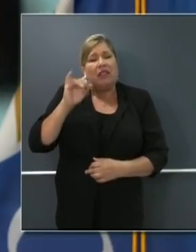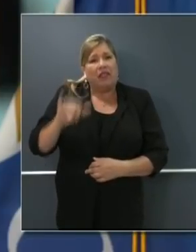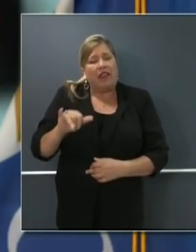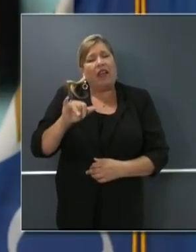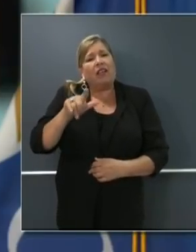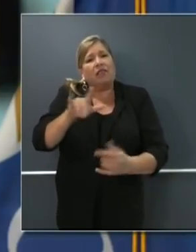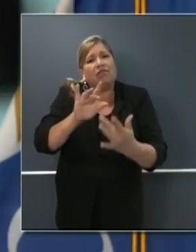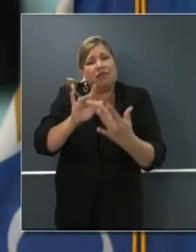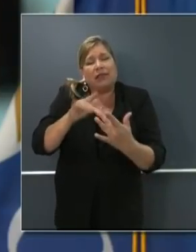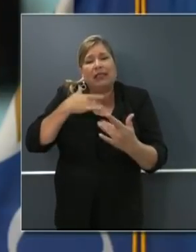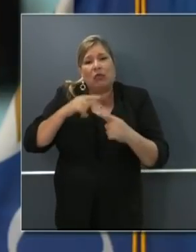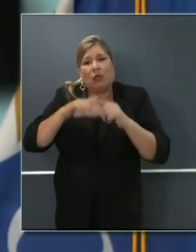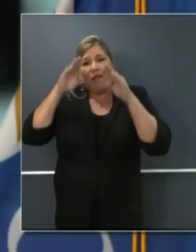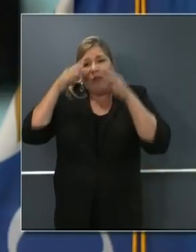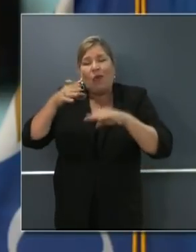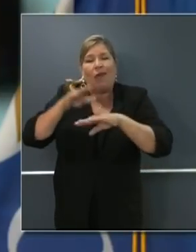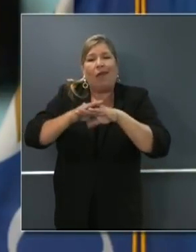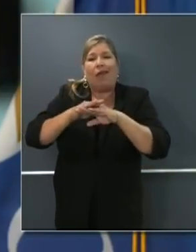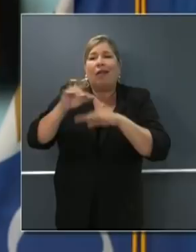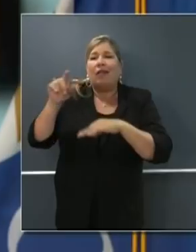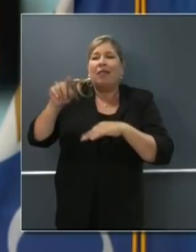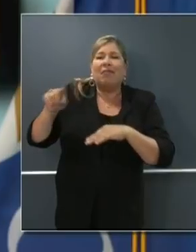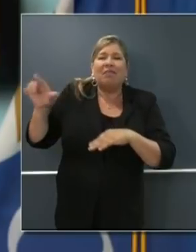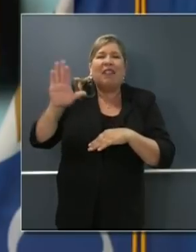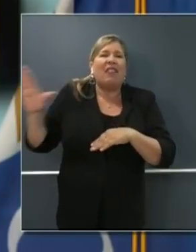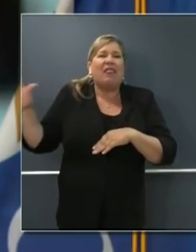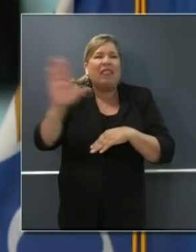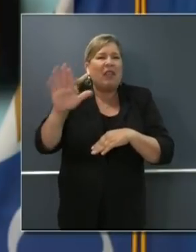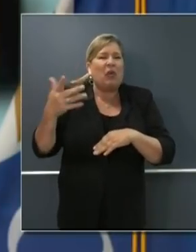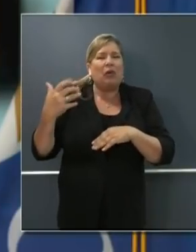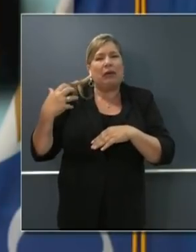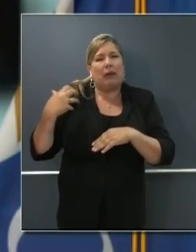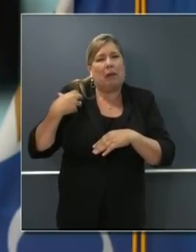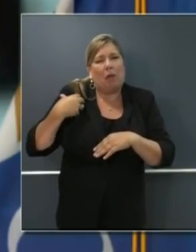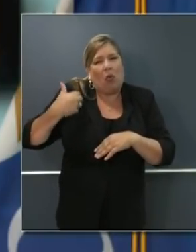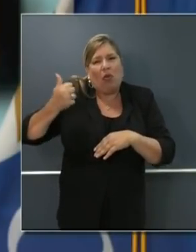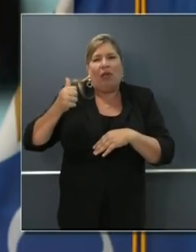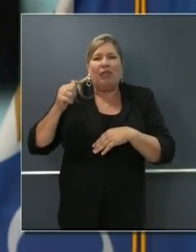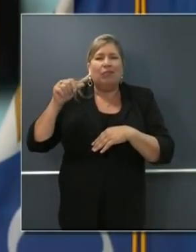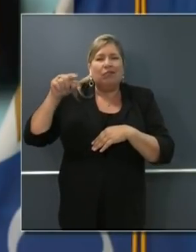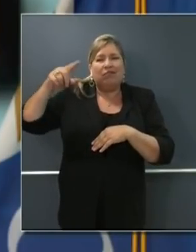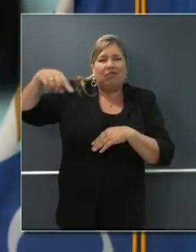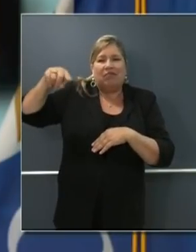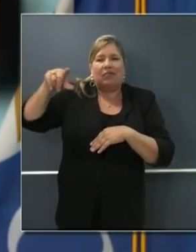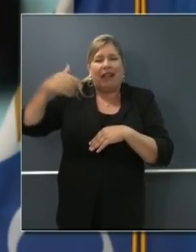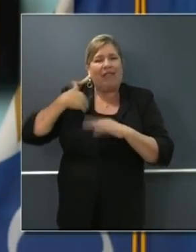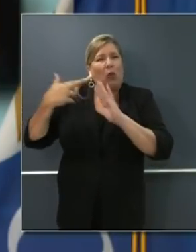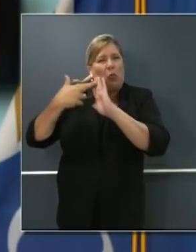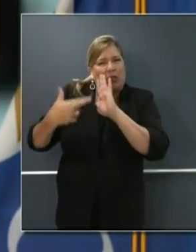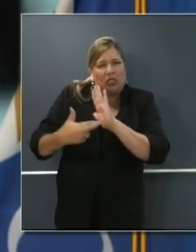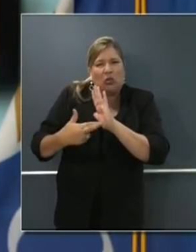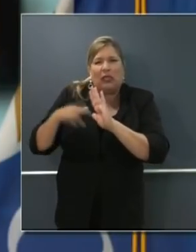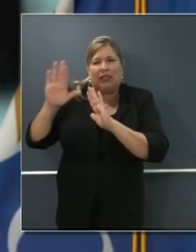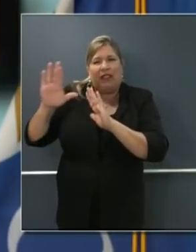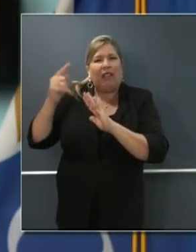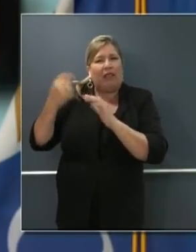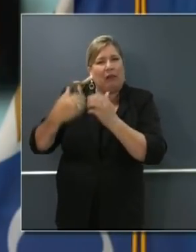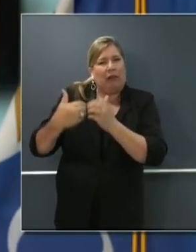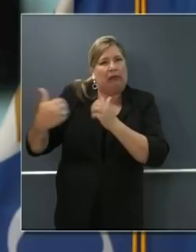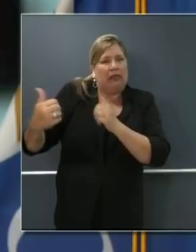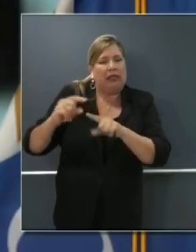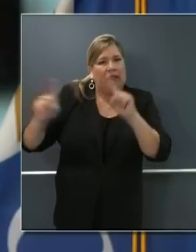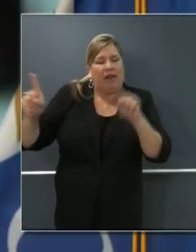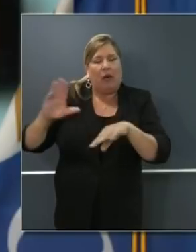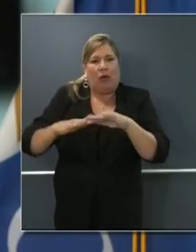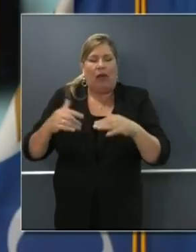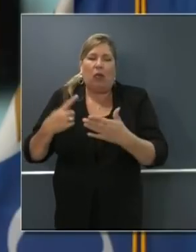on their employer base. There's some registration requirements and other requirements that separate what we're doing from what they're